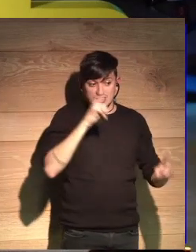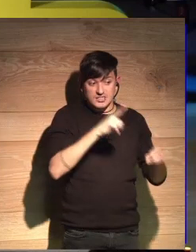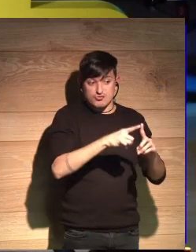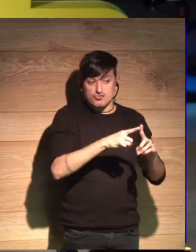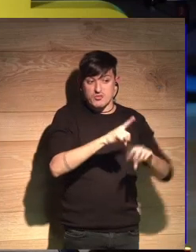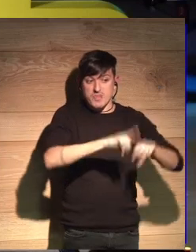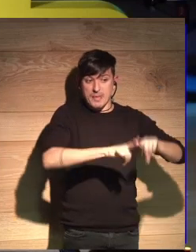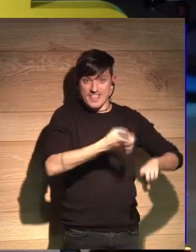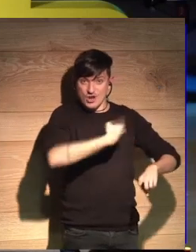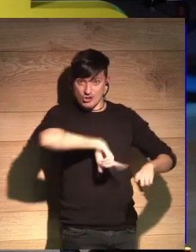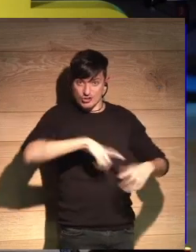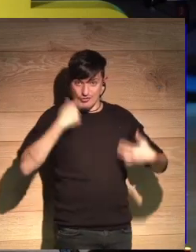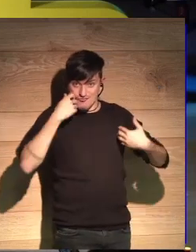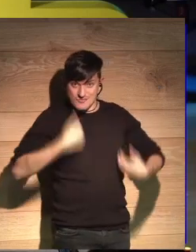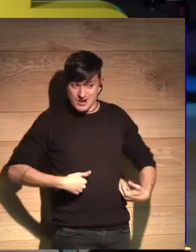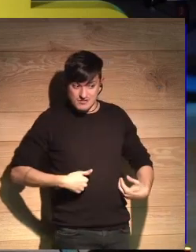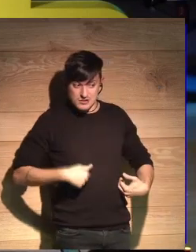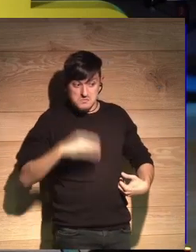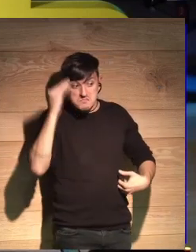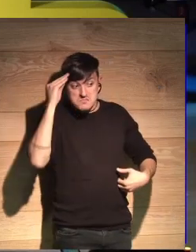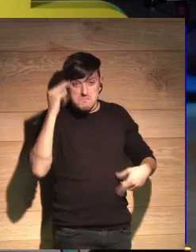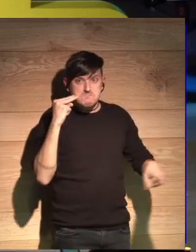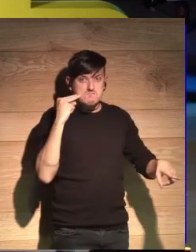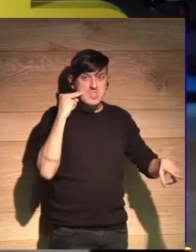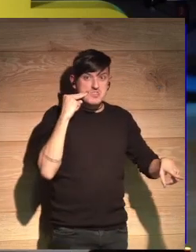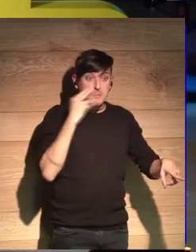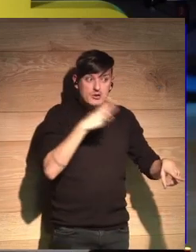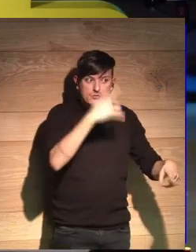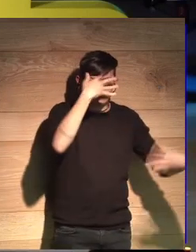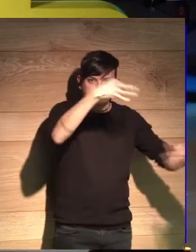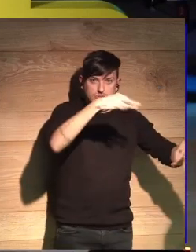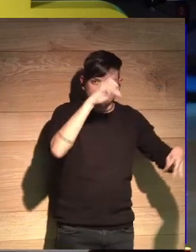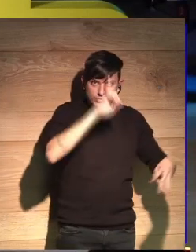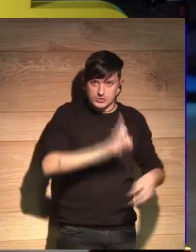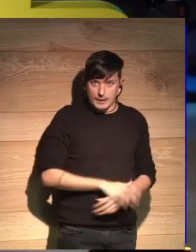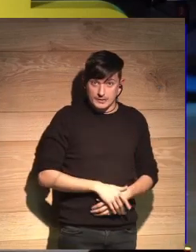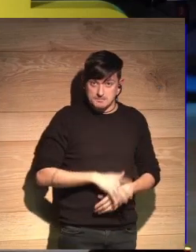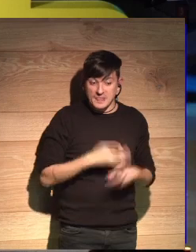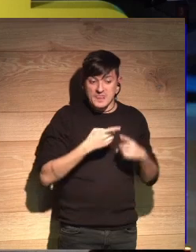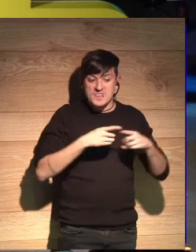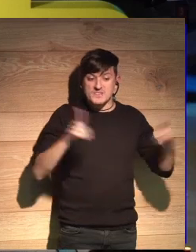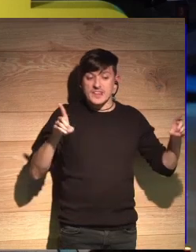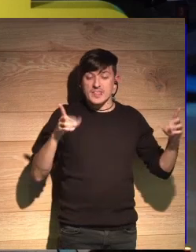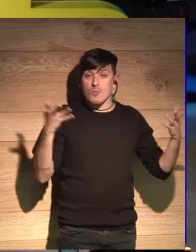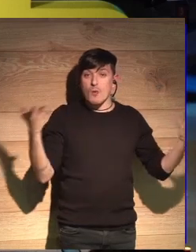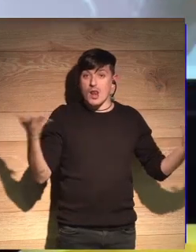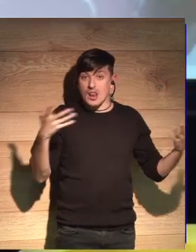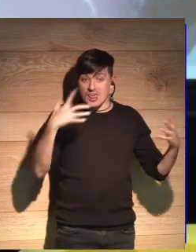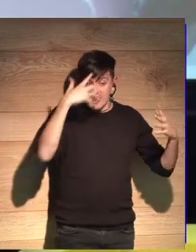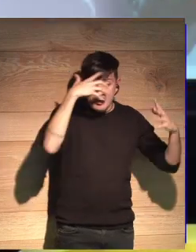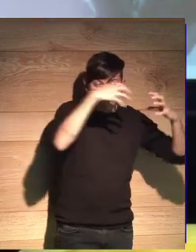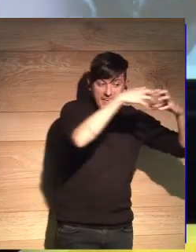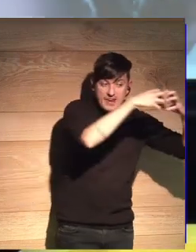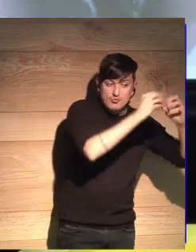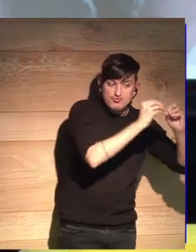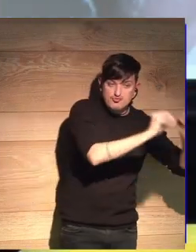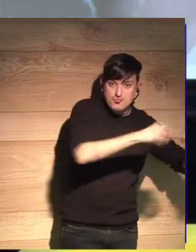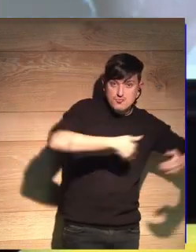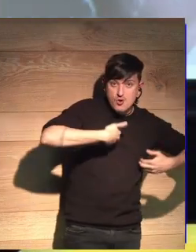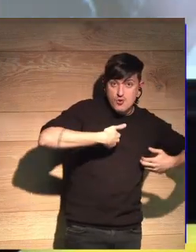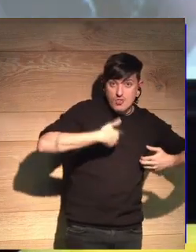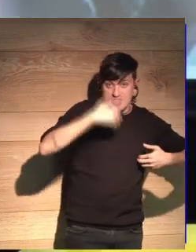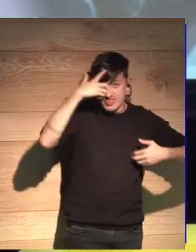but they don't even know that. Because the difference here between a chimpanzee brain and a human brain is not terribly